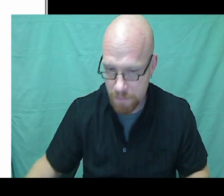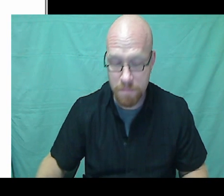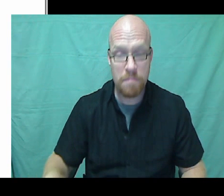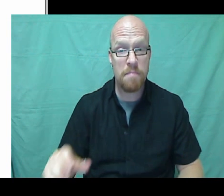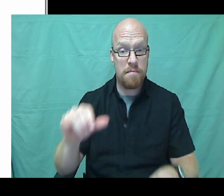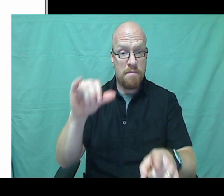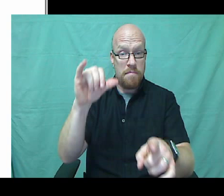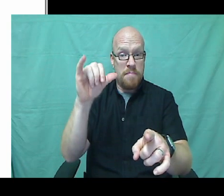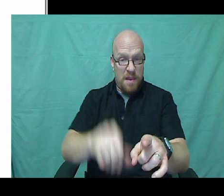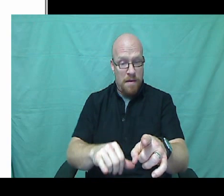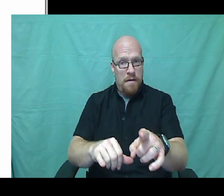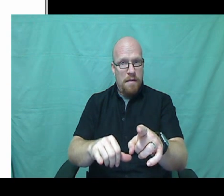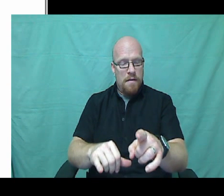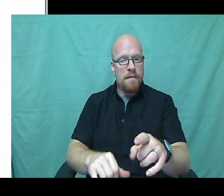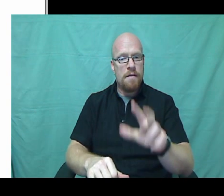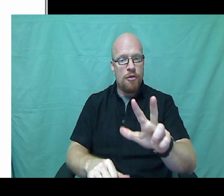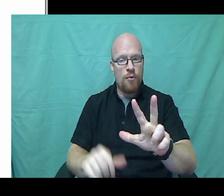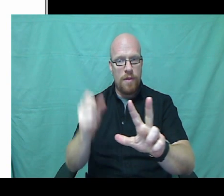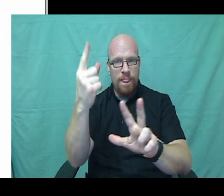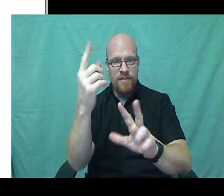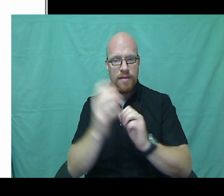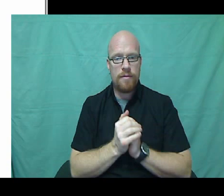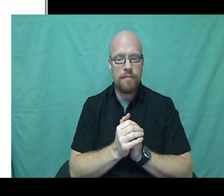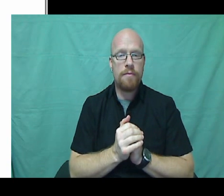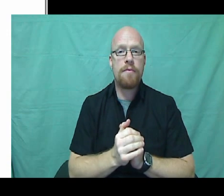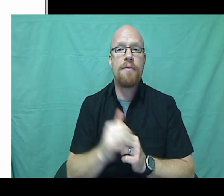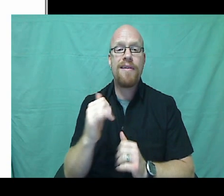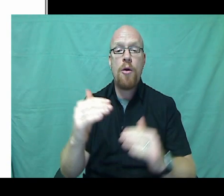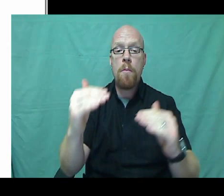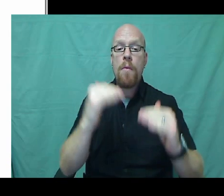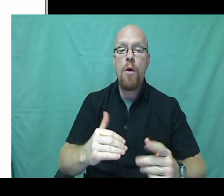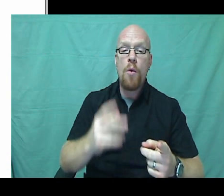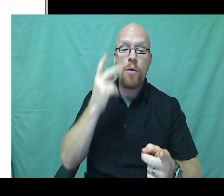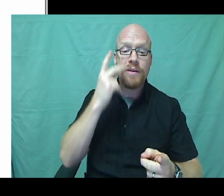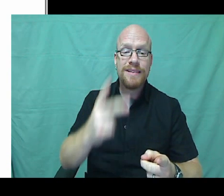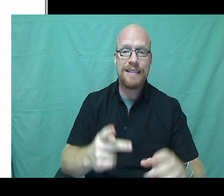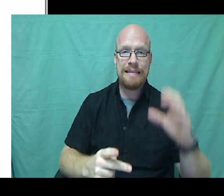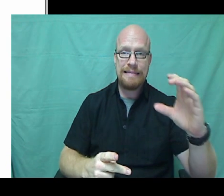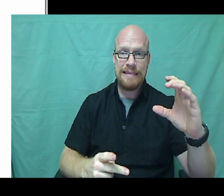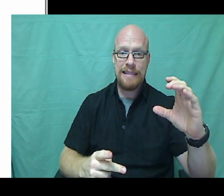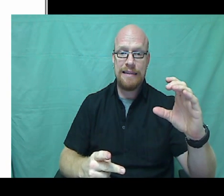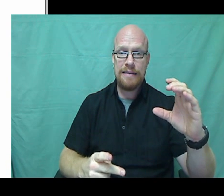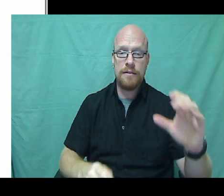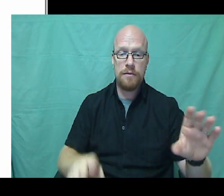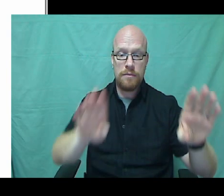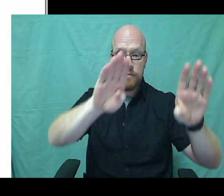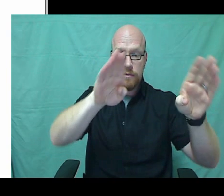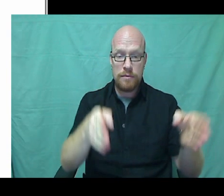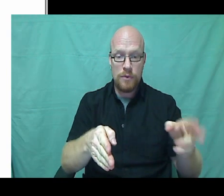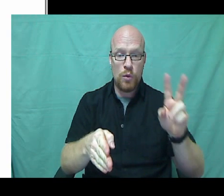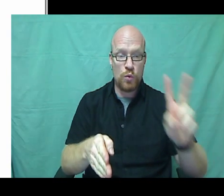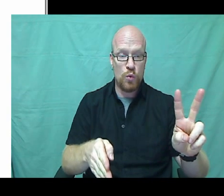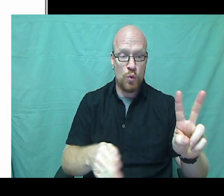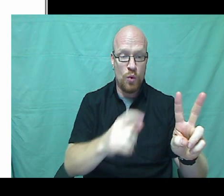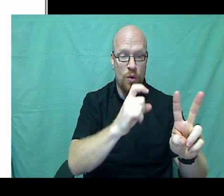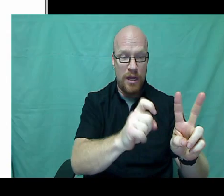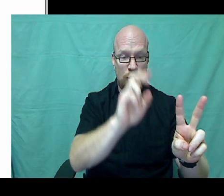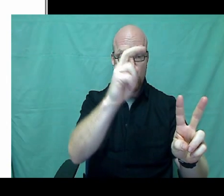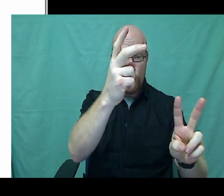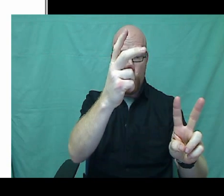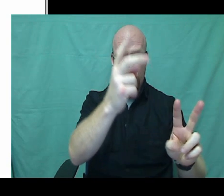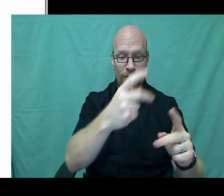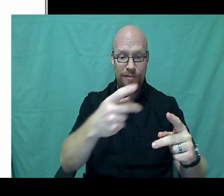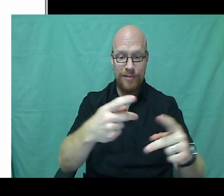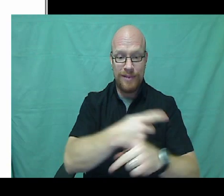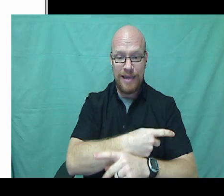So, here we have 3 to the 11th power. Now, we're looking at example C now. We have the quantity, parentheses,